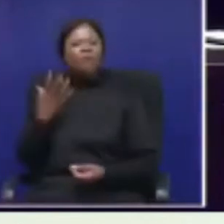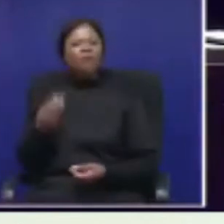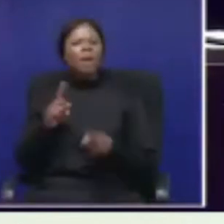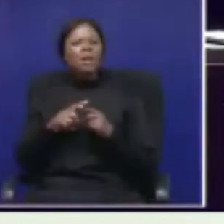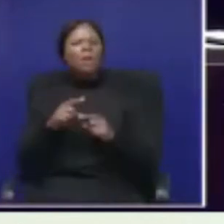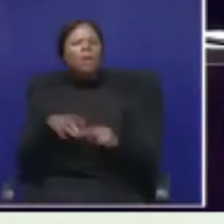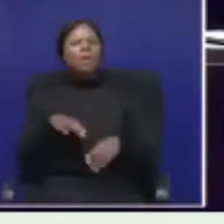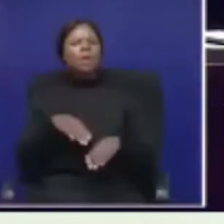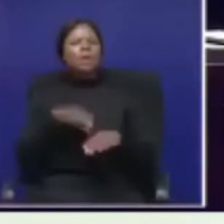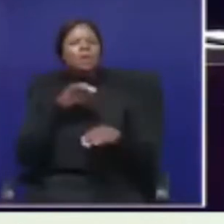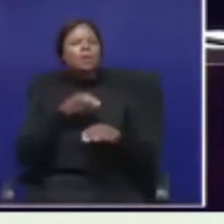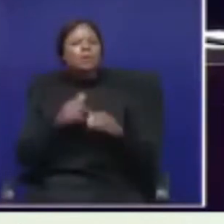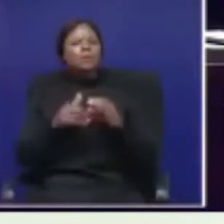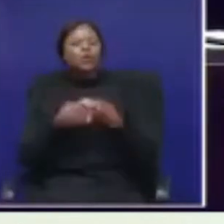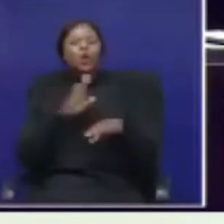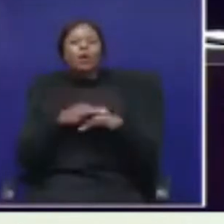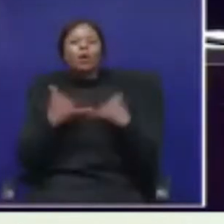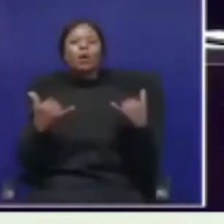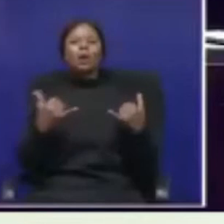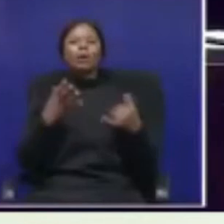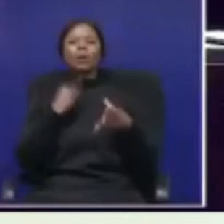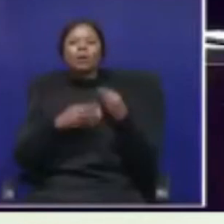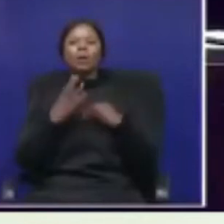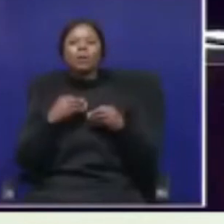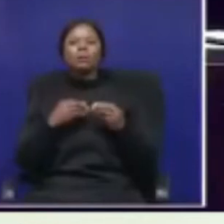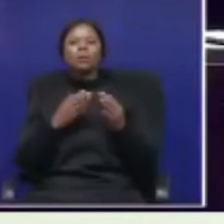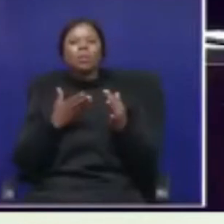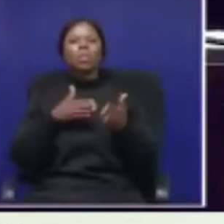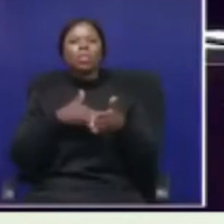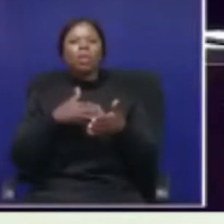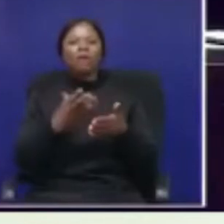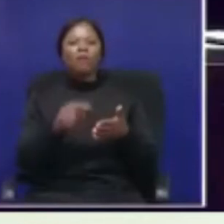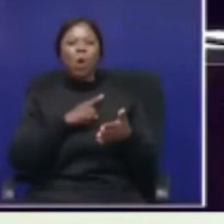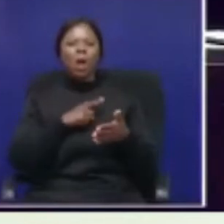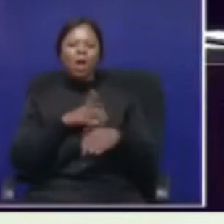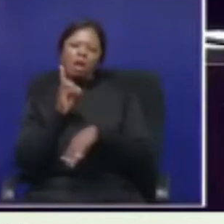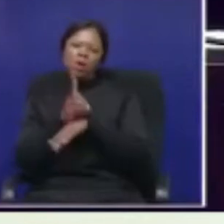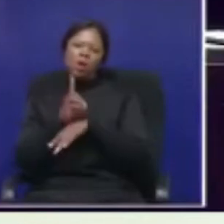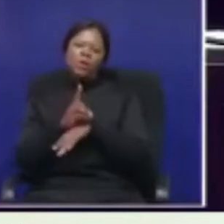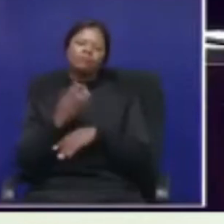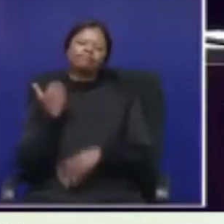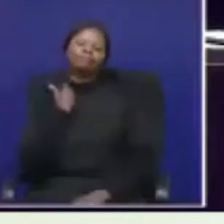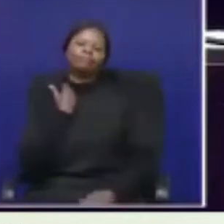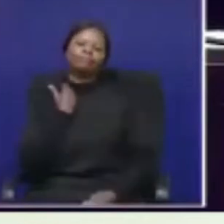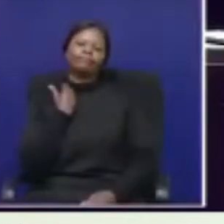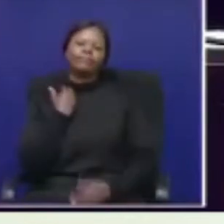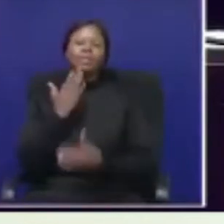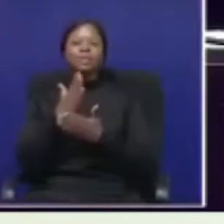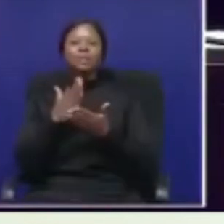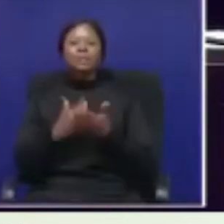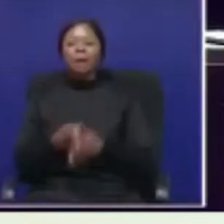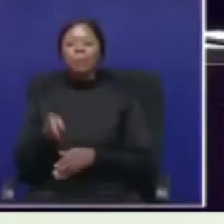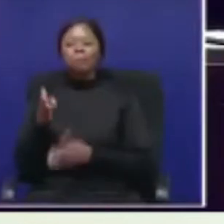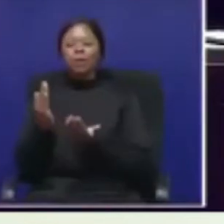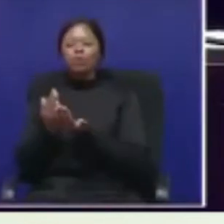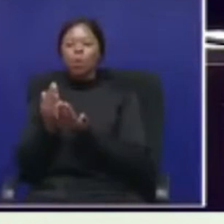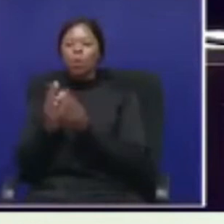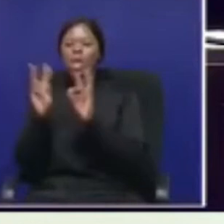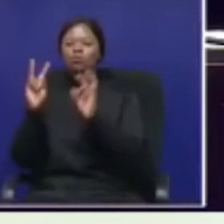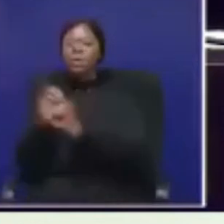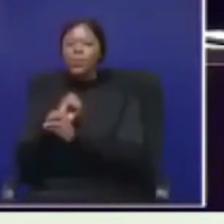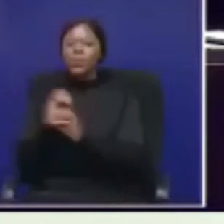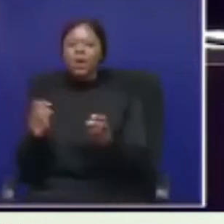e-learning platforms because data is still too expensive. Some attend schools without electricity, never